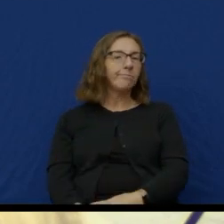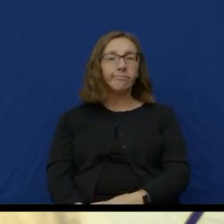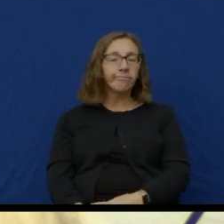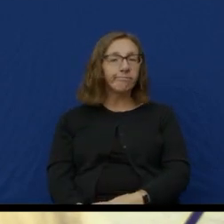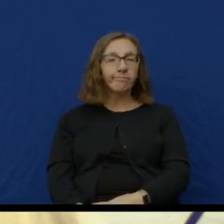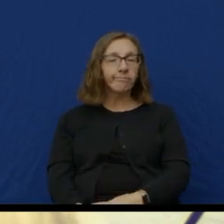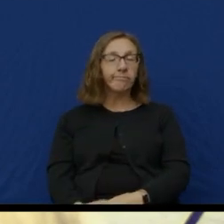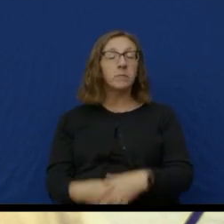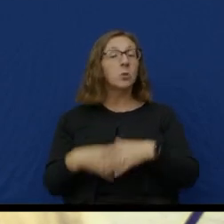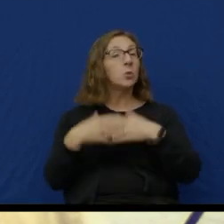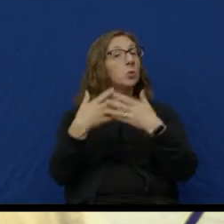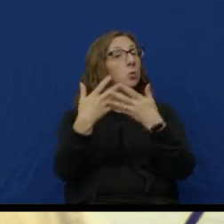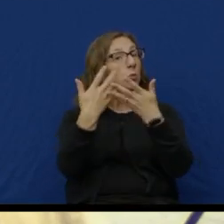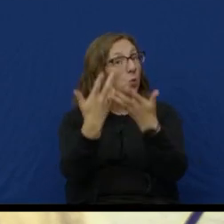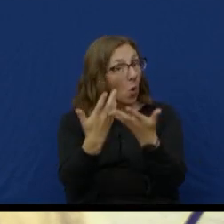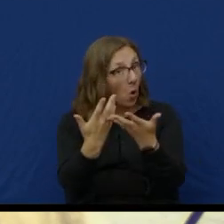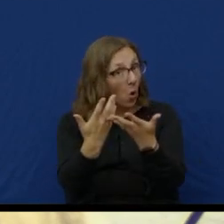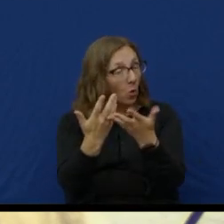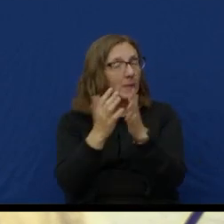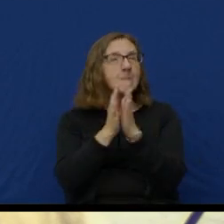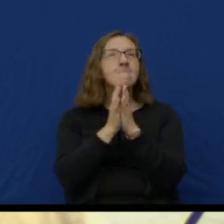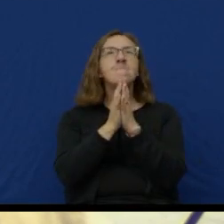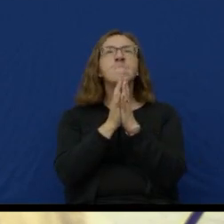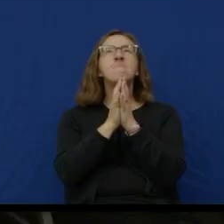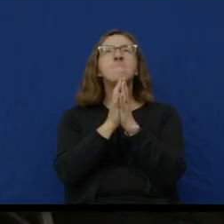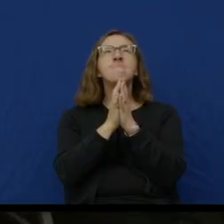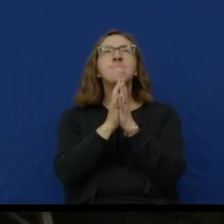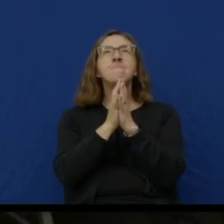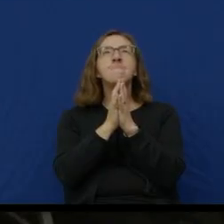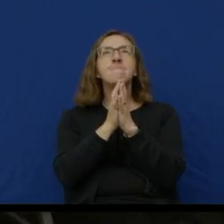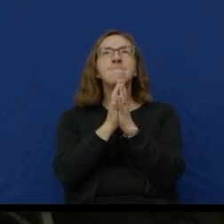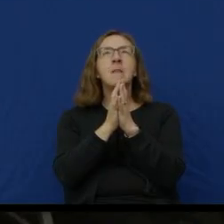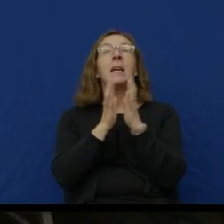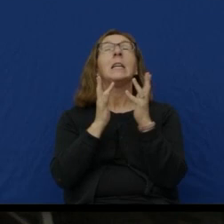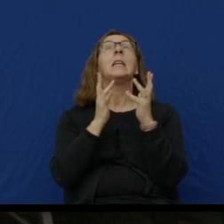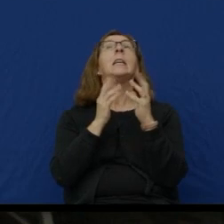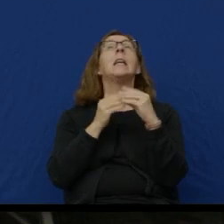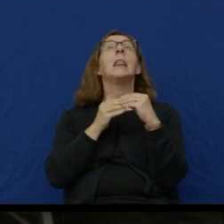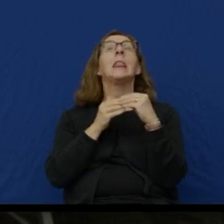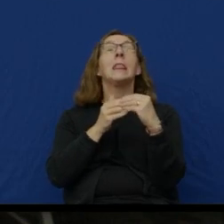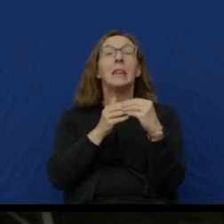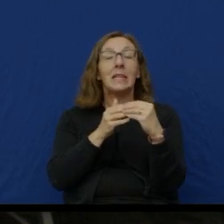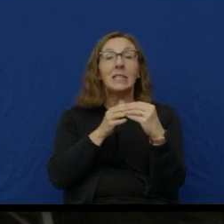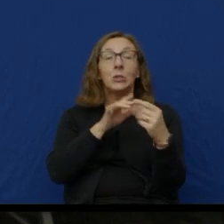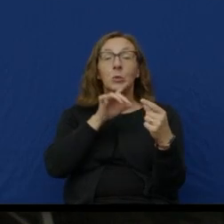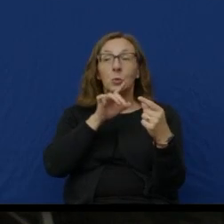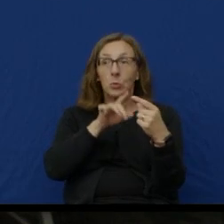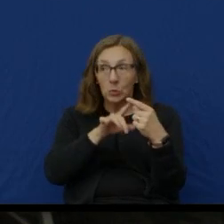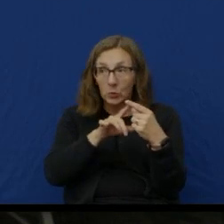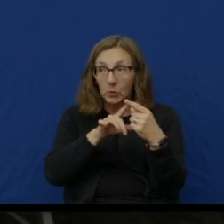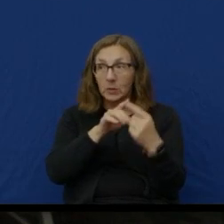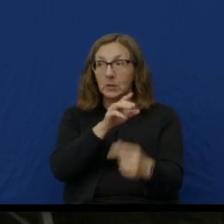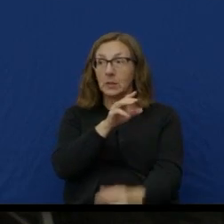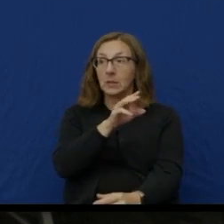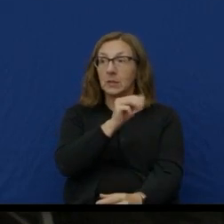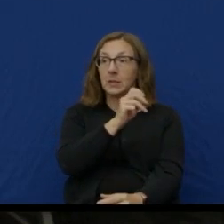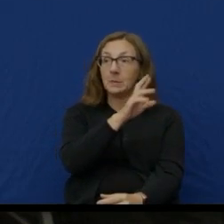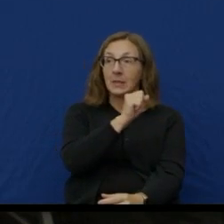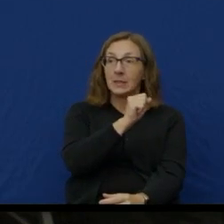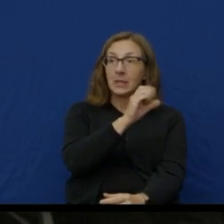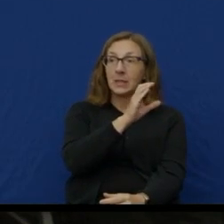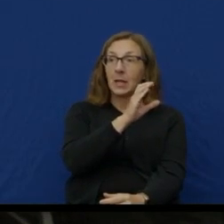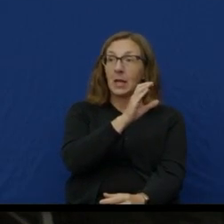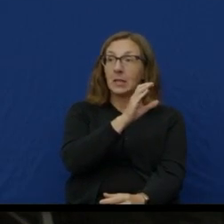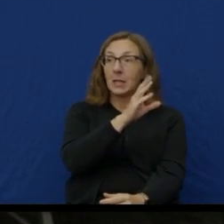So perhaps it leads us to, I want to get to Mrs. Powell and Mrs. Bloodworth next, because it